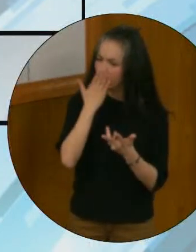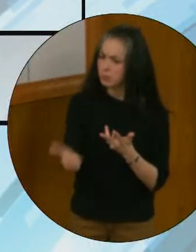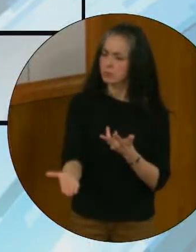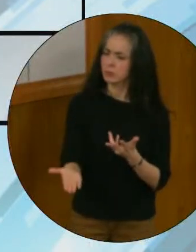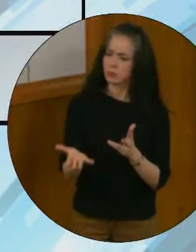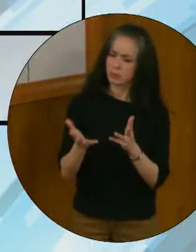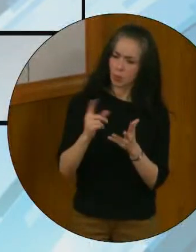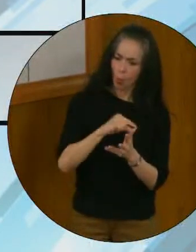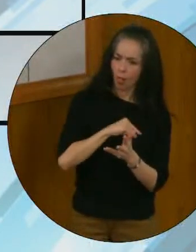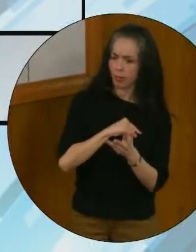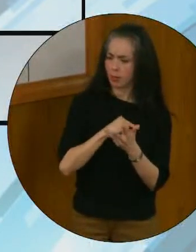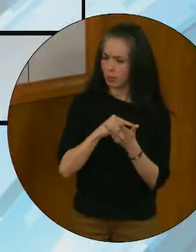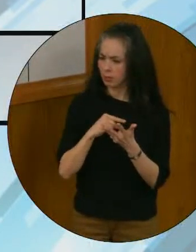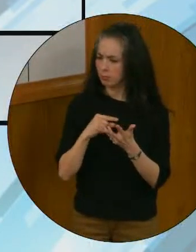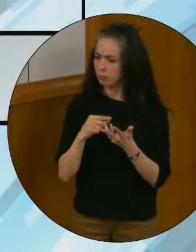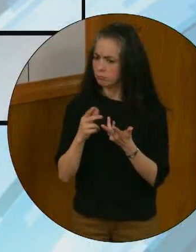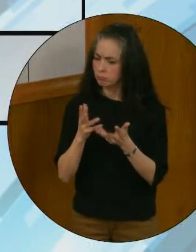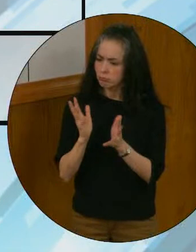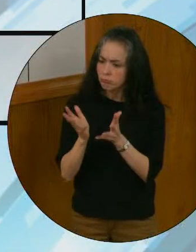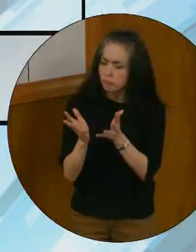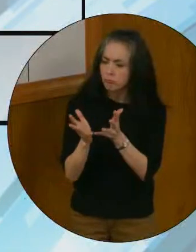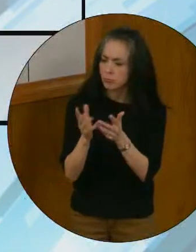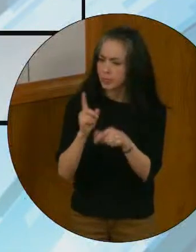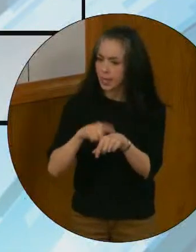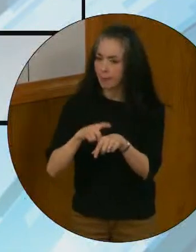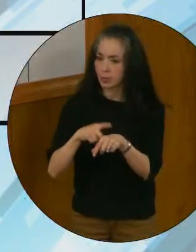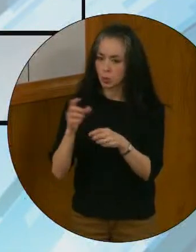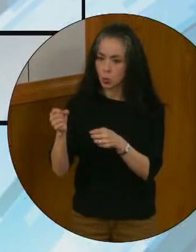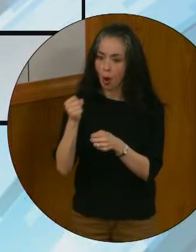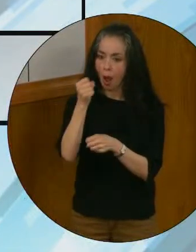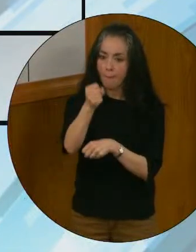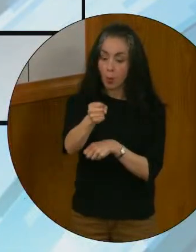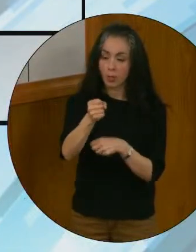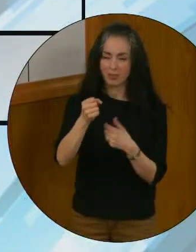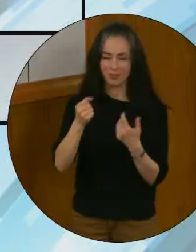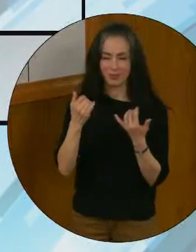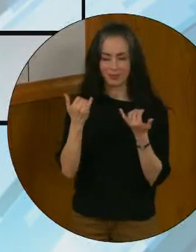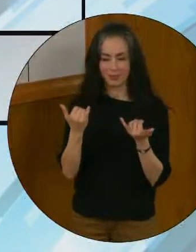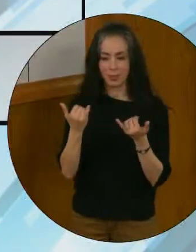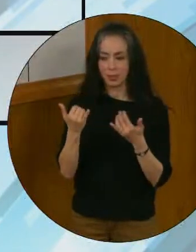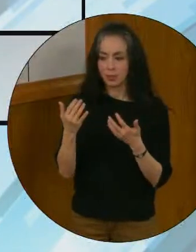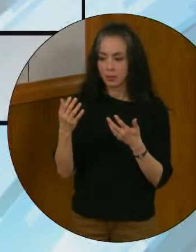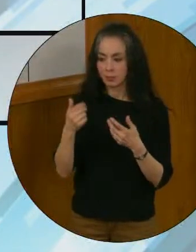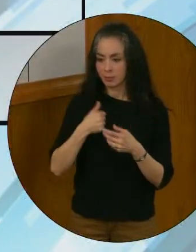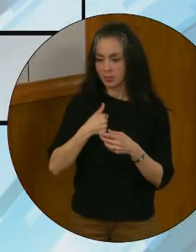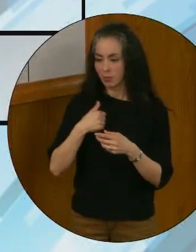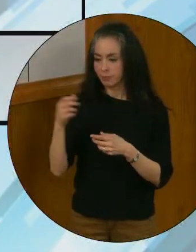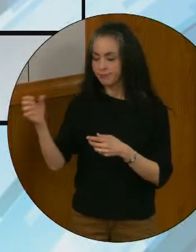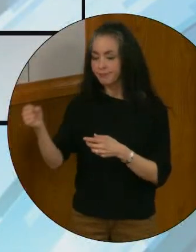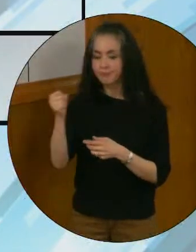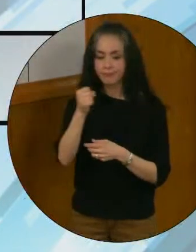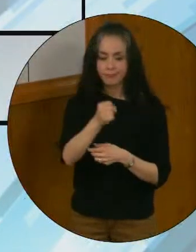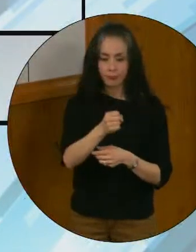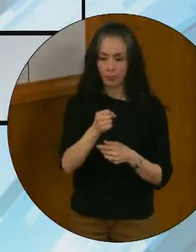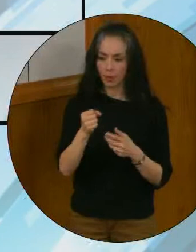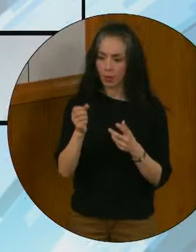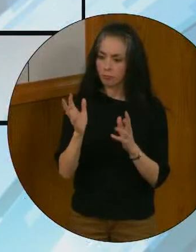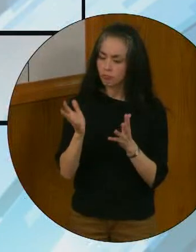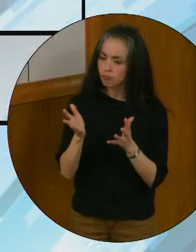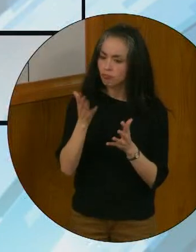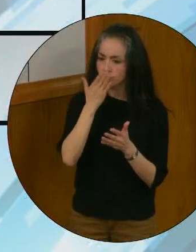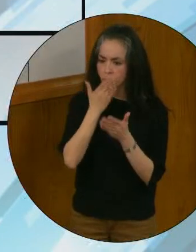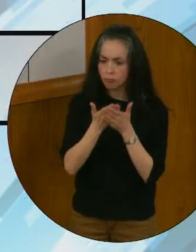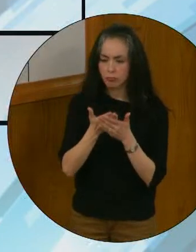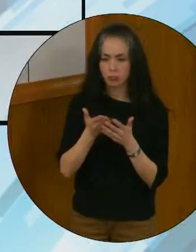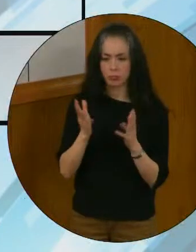to appoint. Because this time around, when I'm appointing, I've had quality conversations with folks